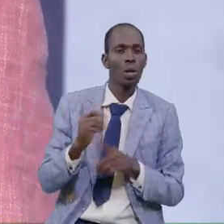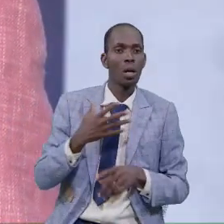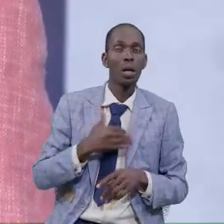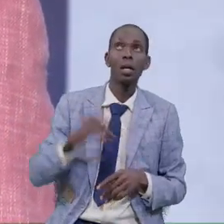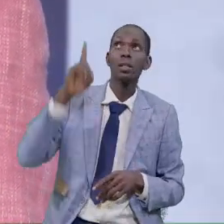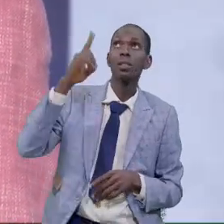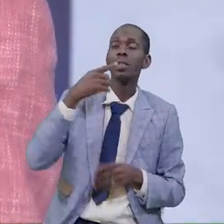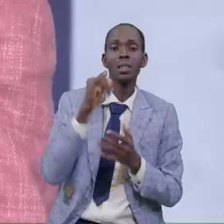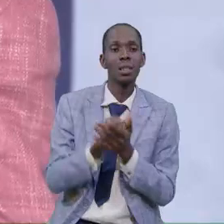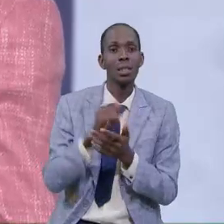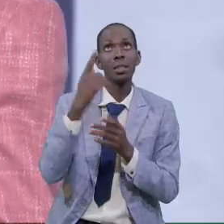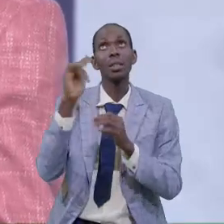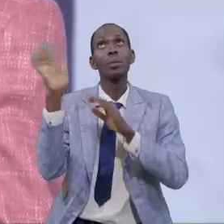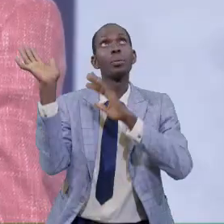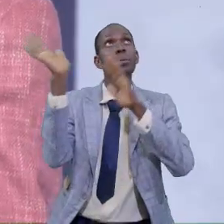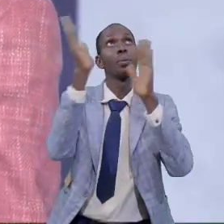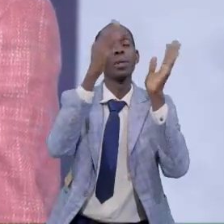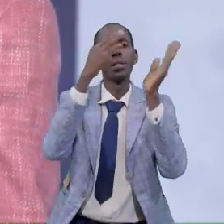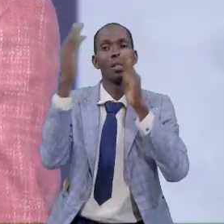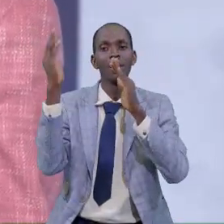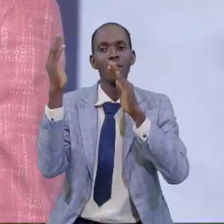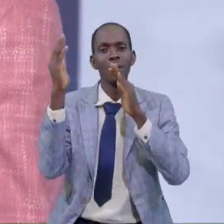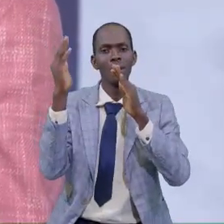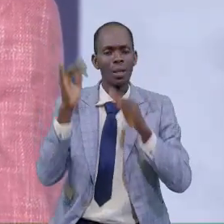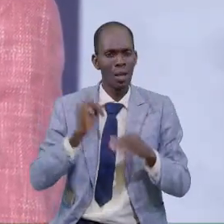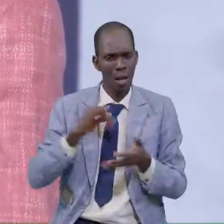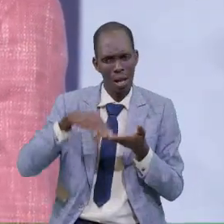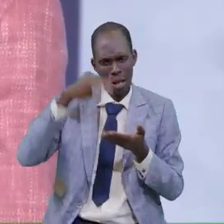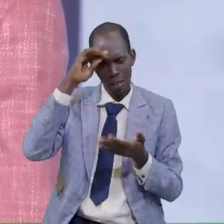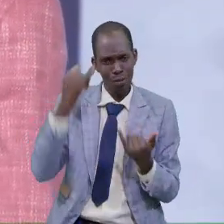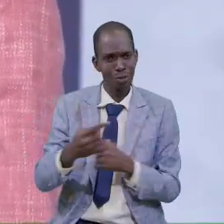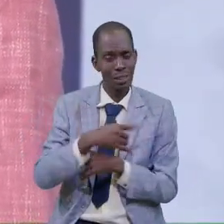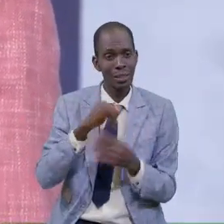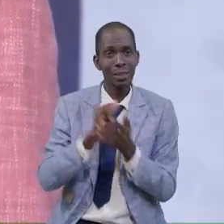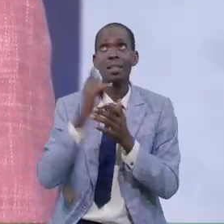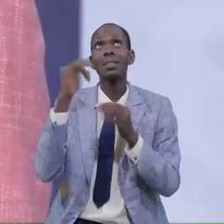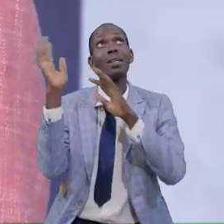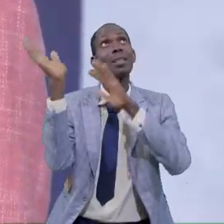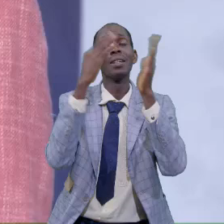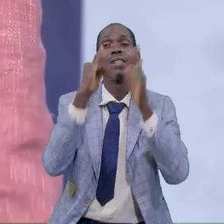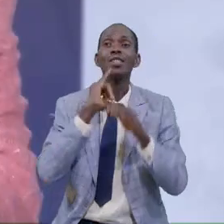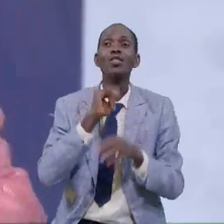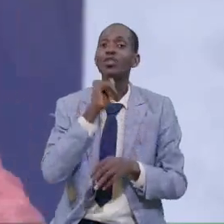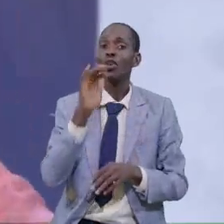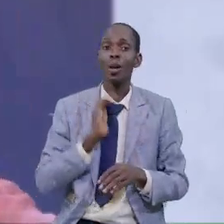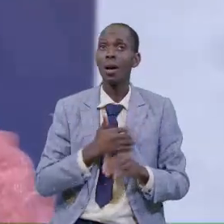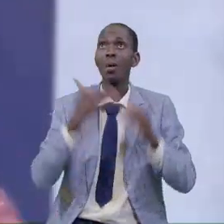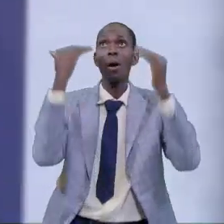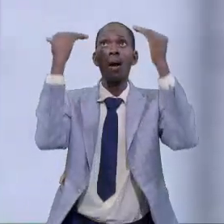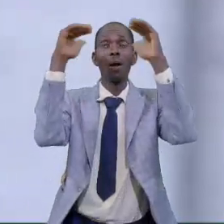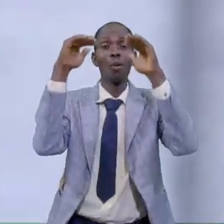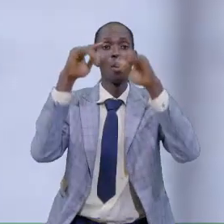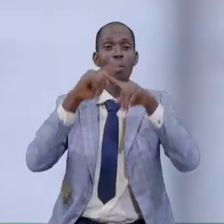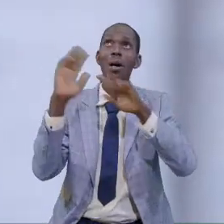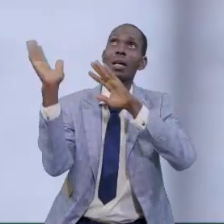sky, I'm told today, is not even our limit. The sky is now